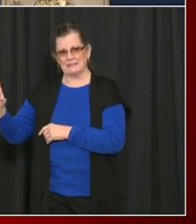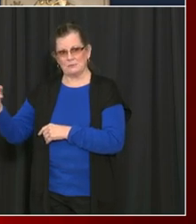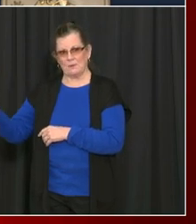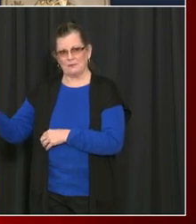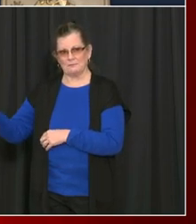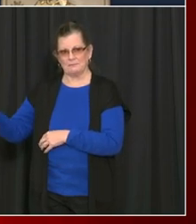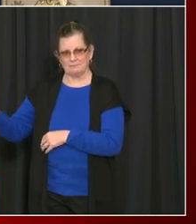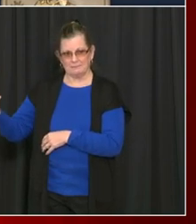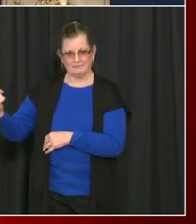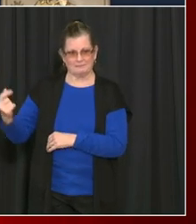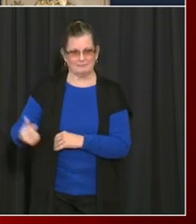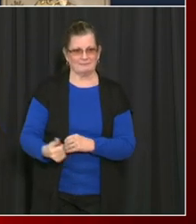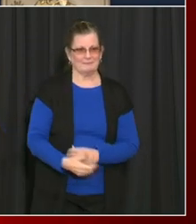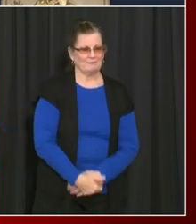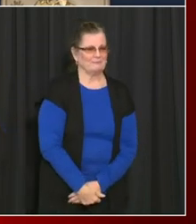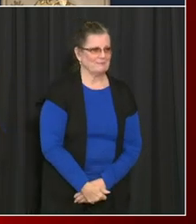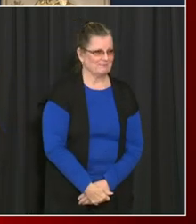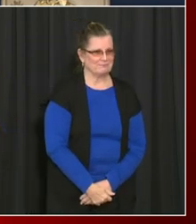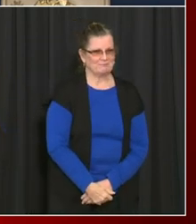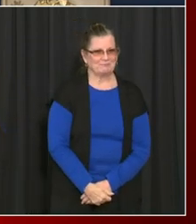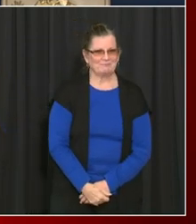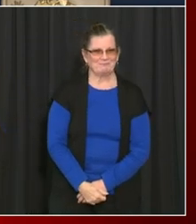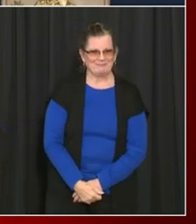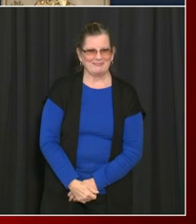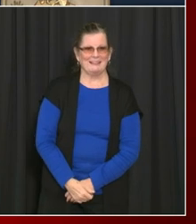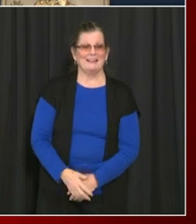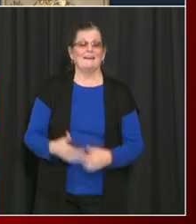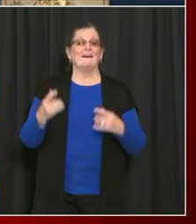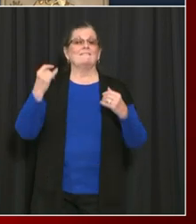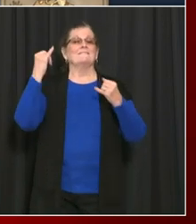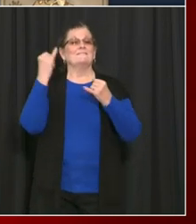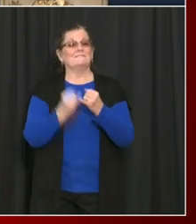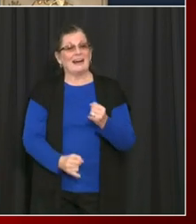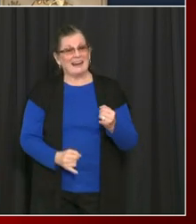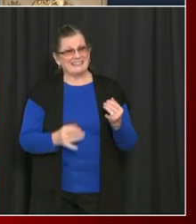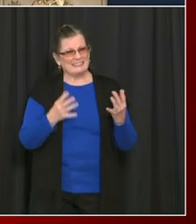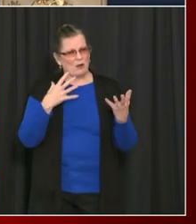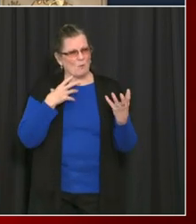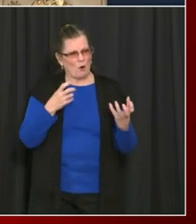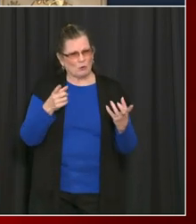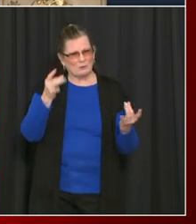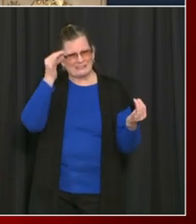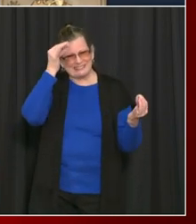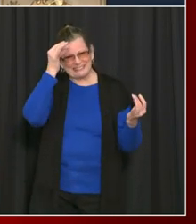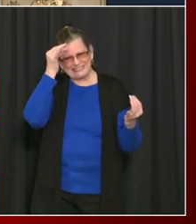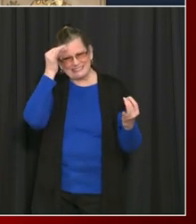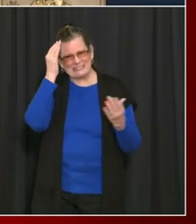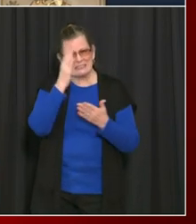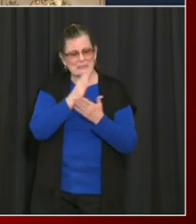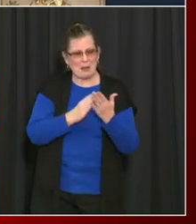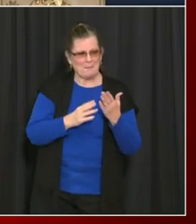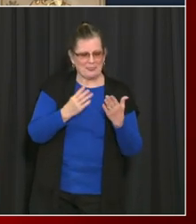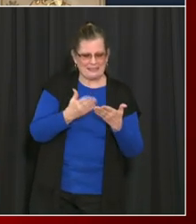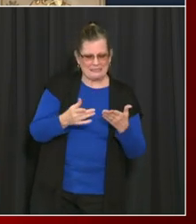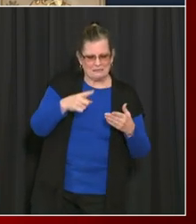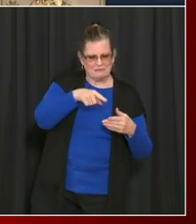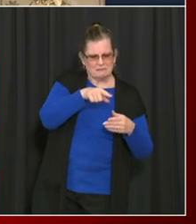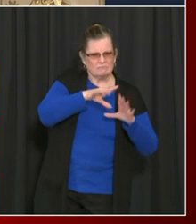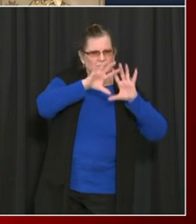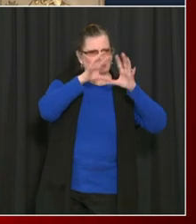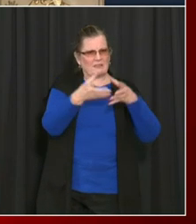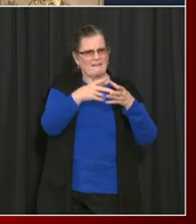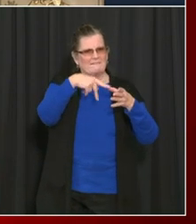Finally, let me just say that when you think about entering phase 1, what you should be thinking